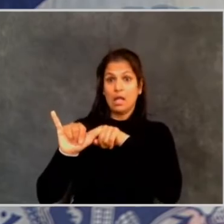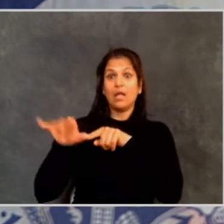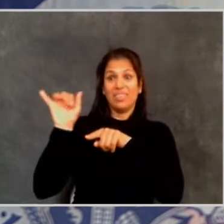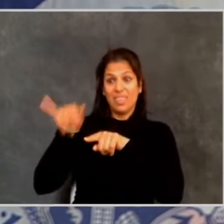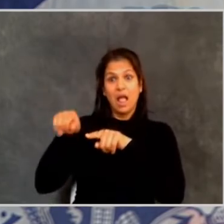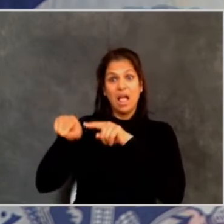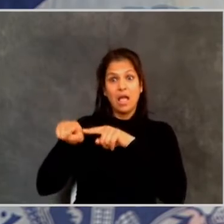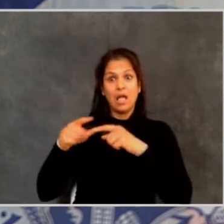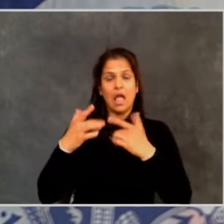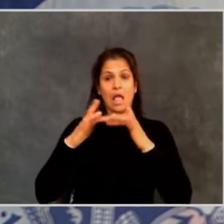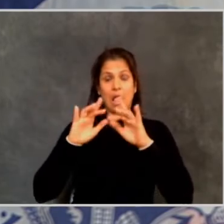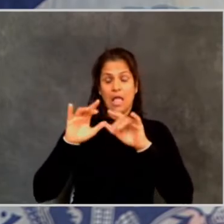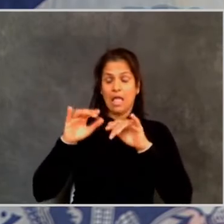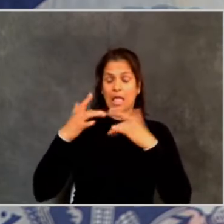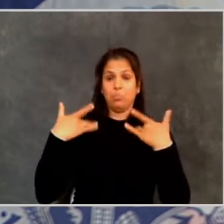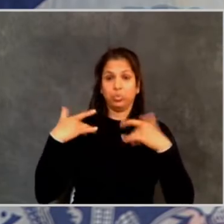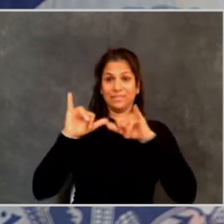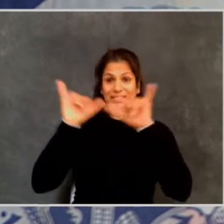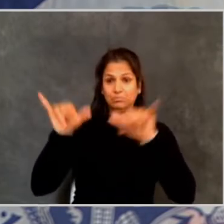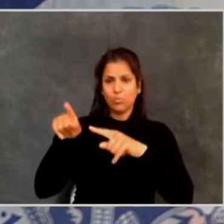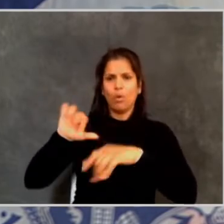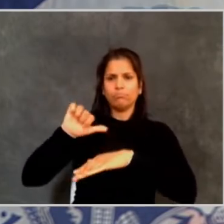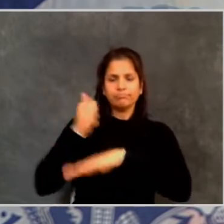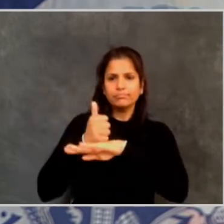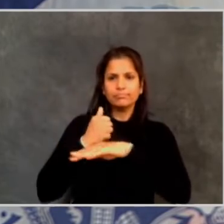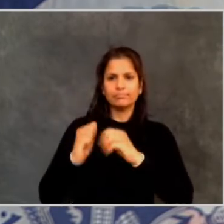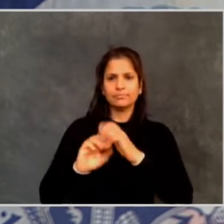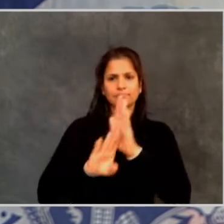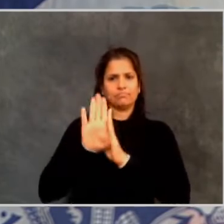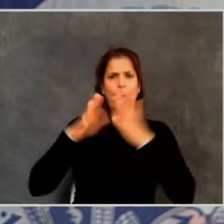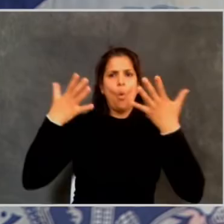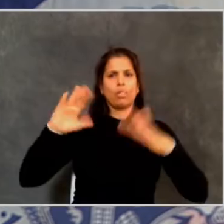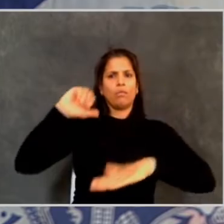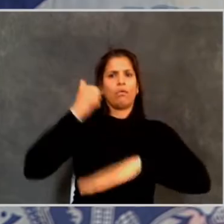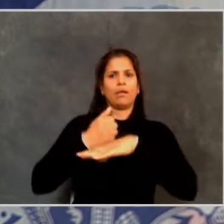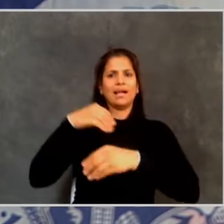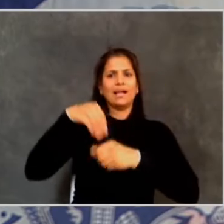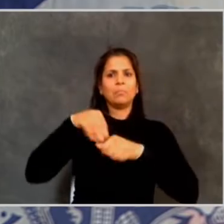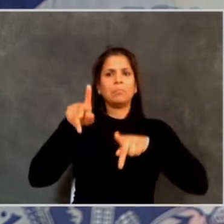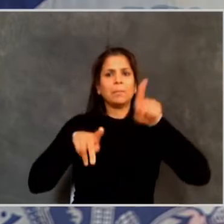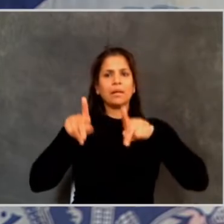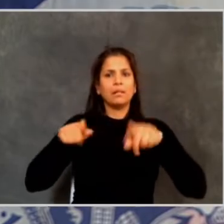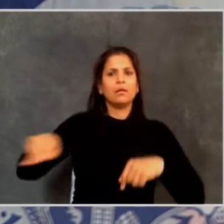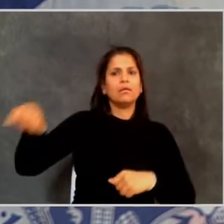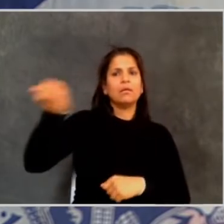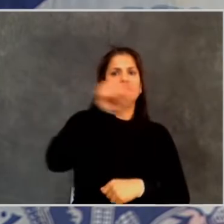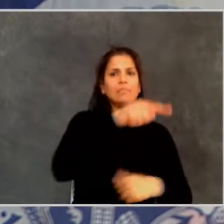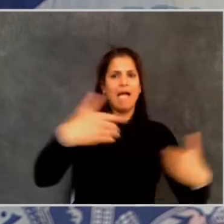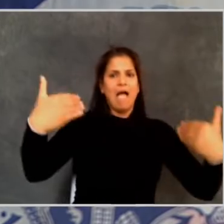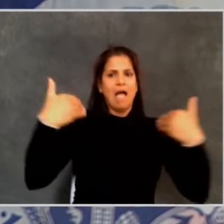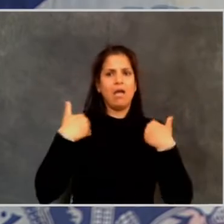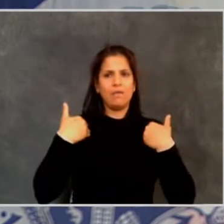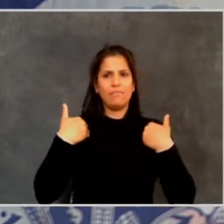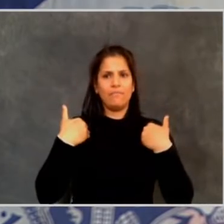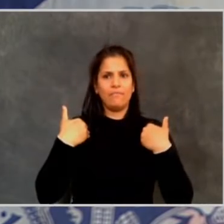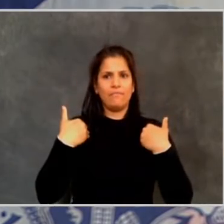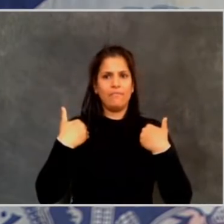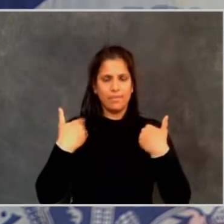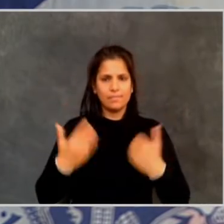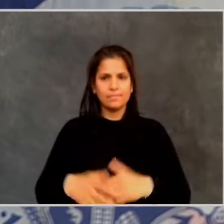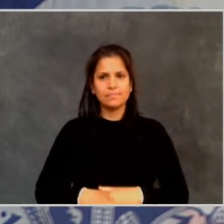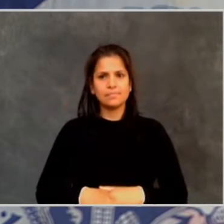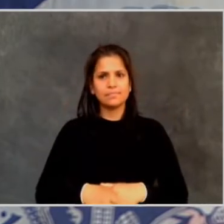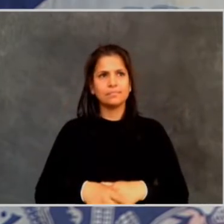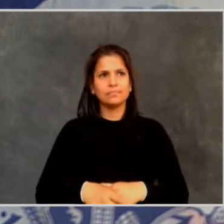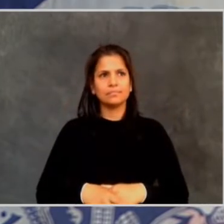specifically to the Hispanic community, since it seems like in the city specifically, they're the largest share of